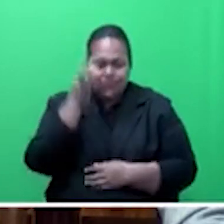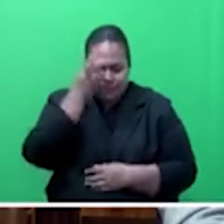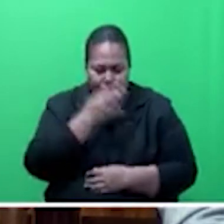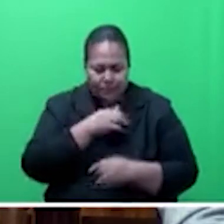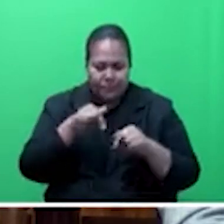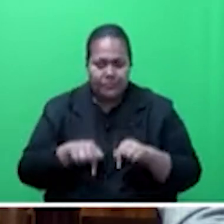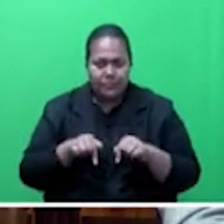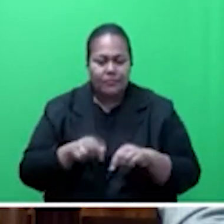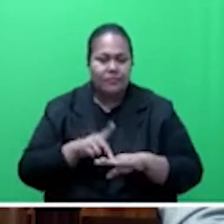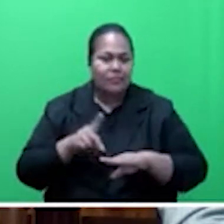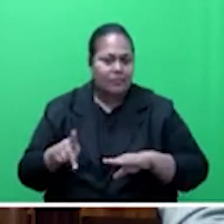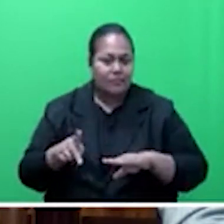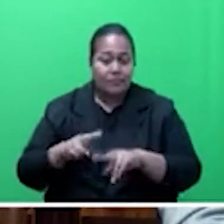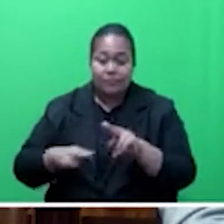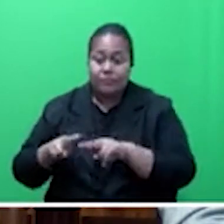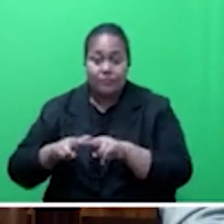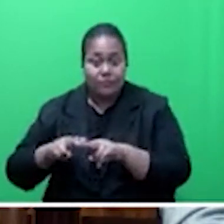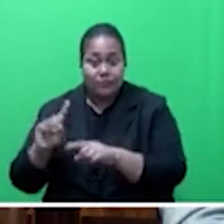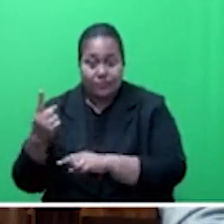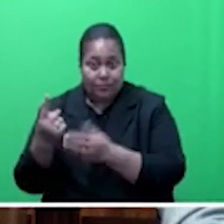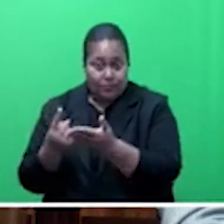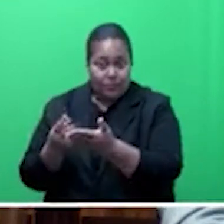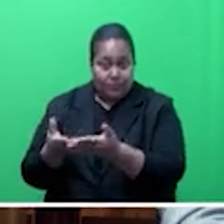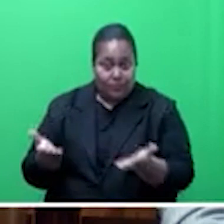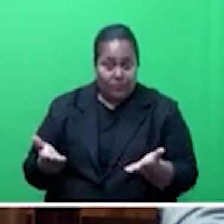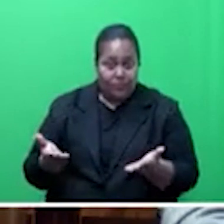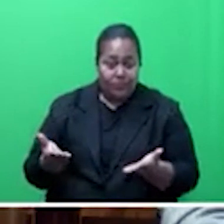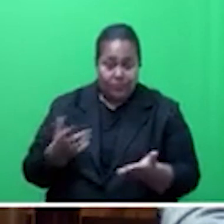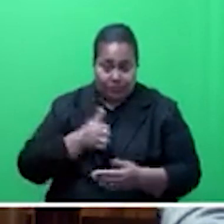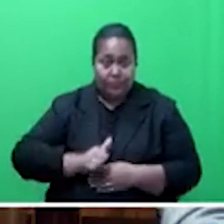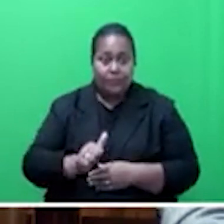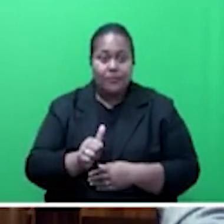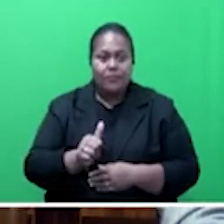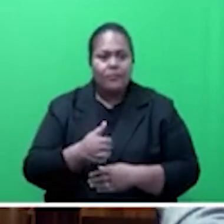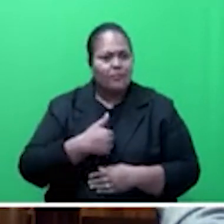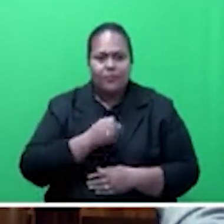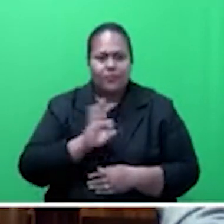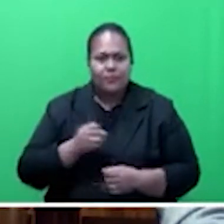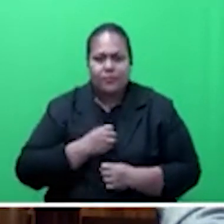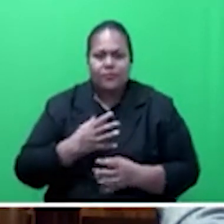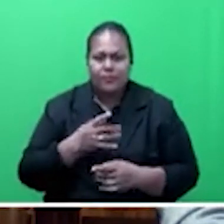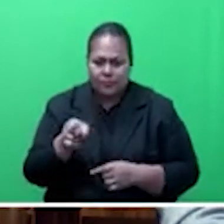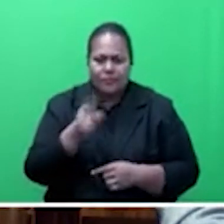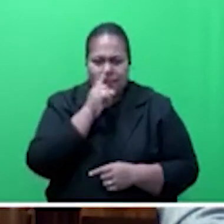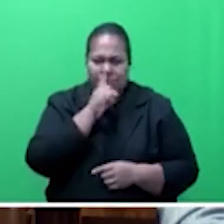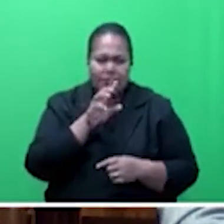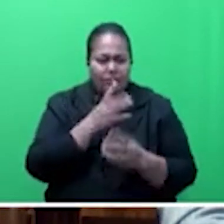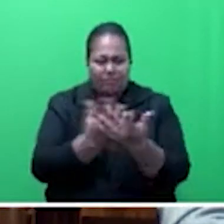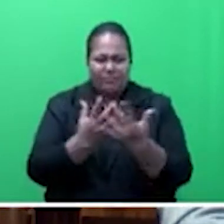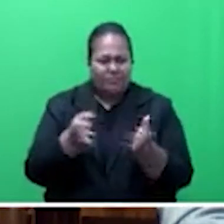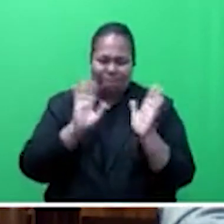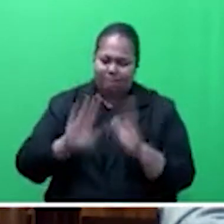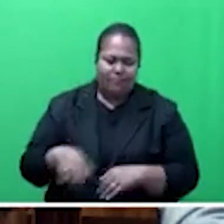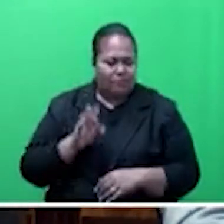behaving, I would not be surprised if more people will not vote because they have lost faith in this Parliament. But I can